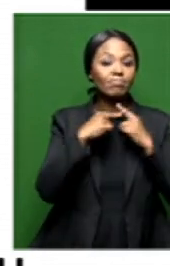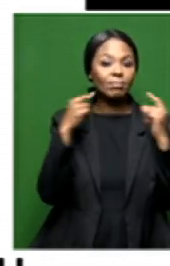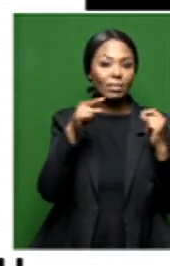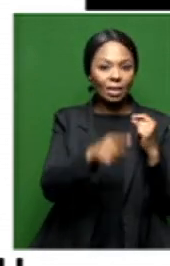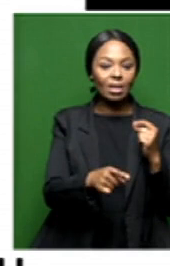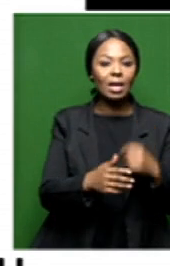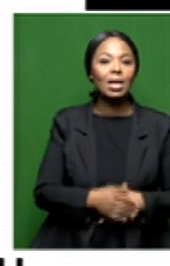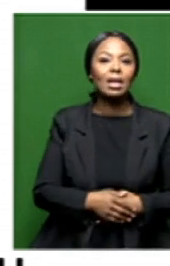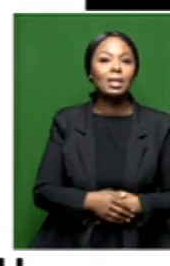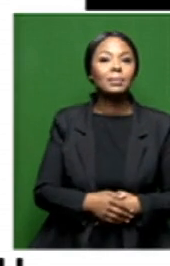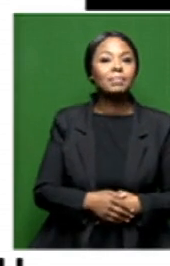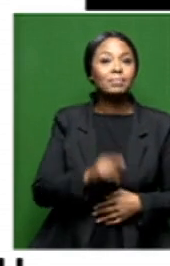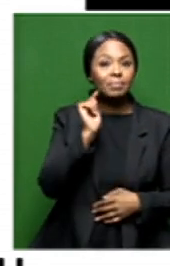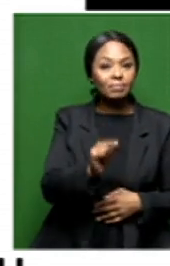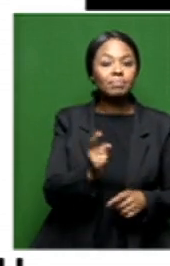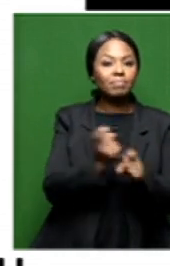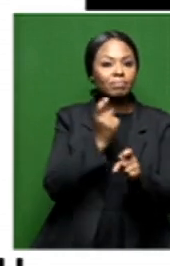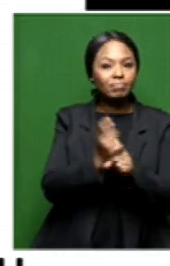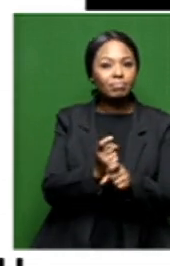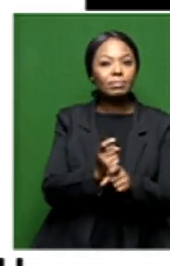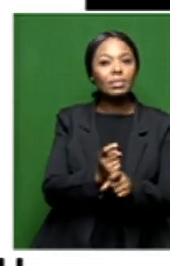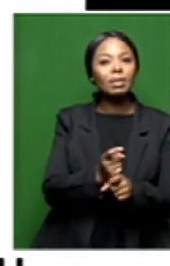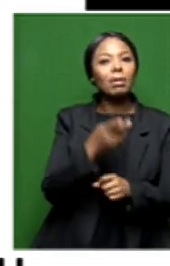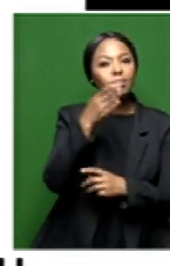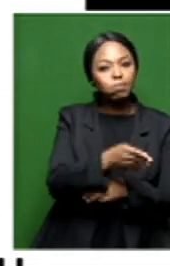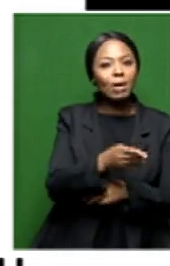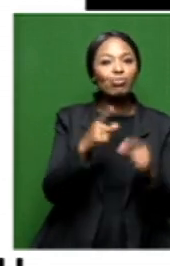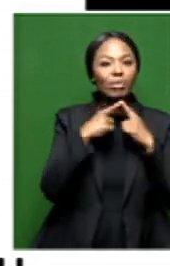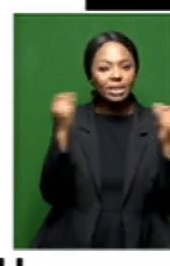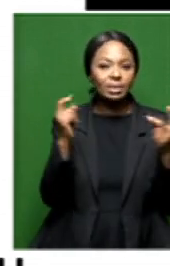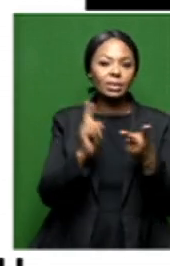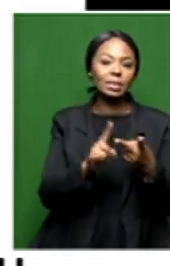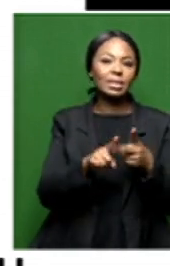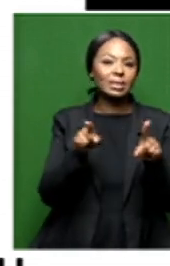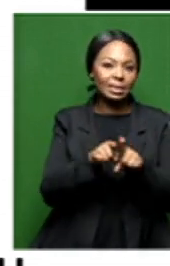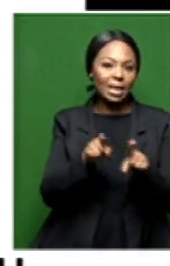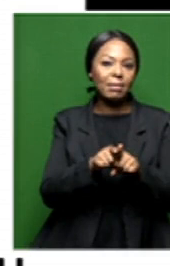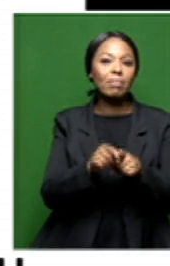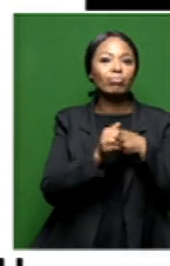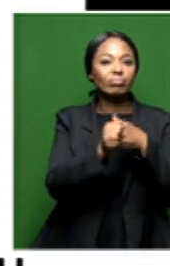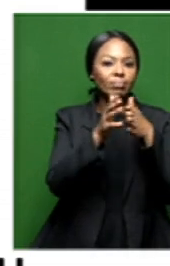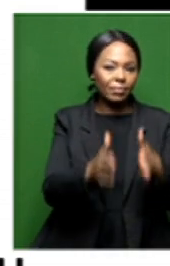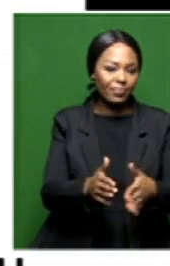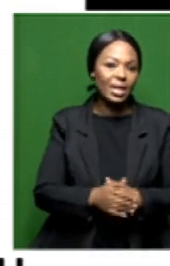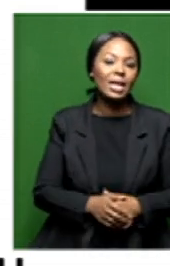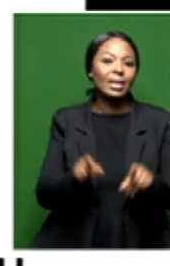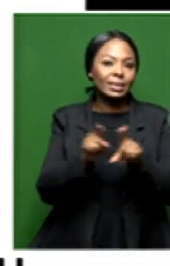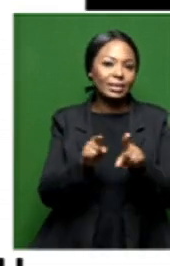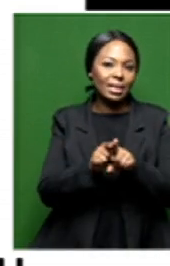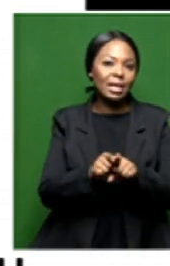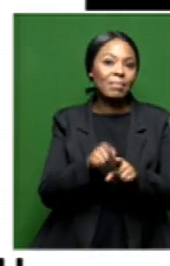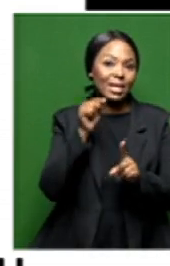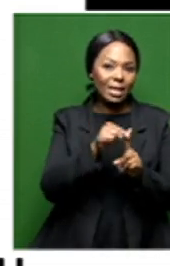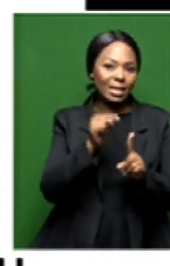as a deacon, and he was also ordained in that cathedral as a priest, and further, he was installed as the dean